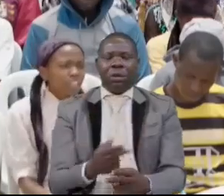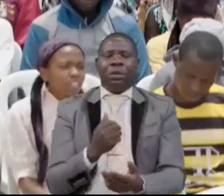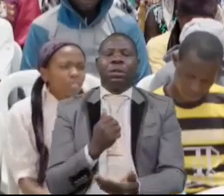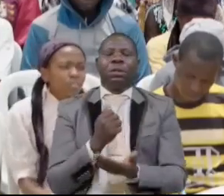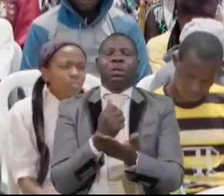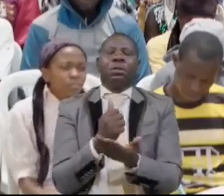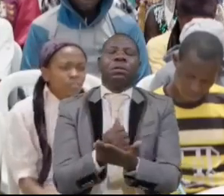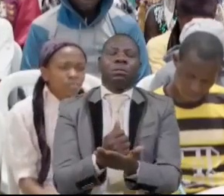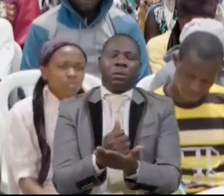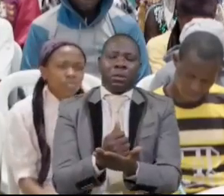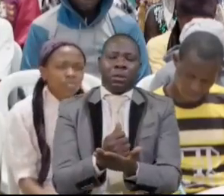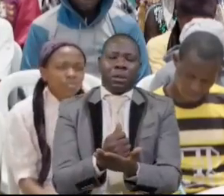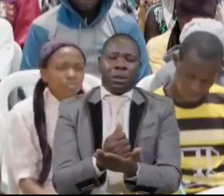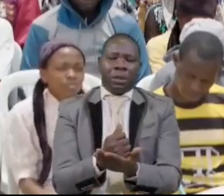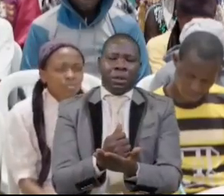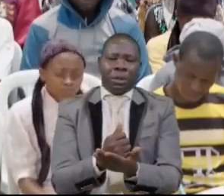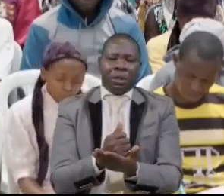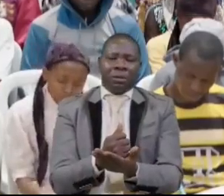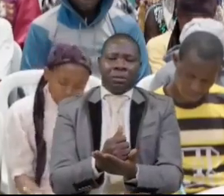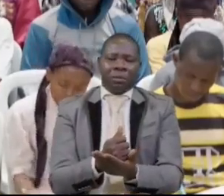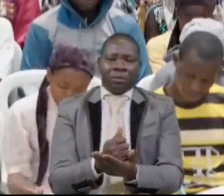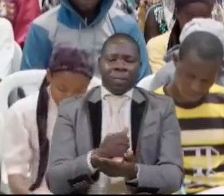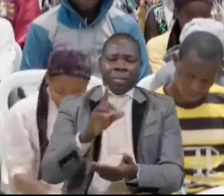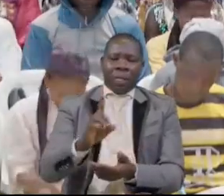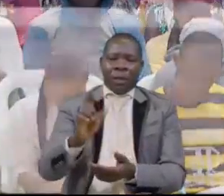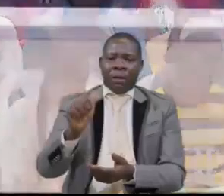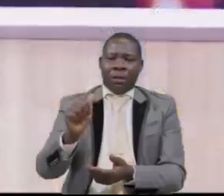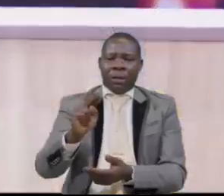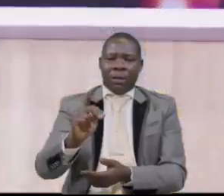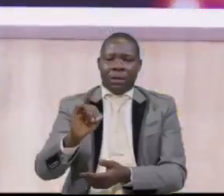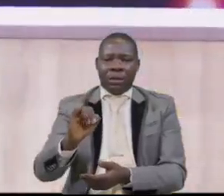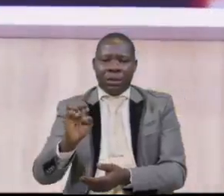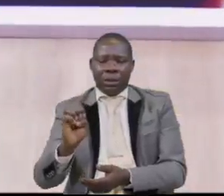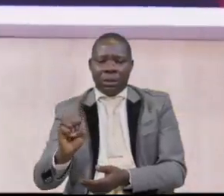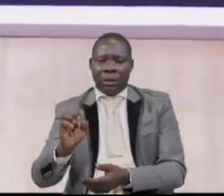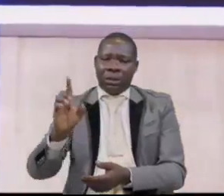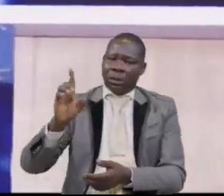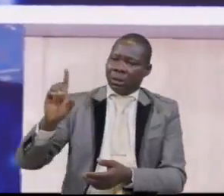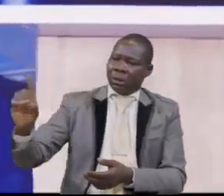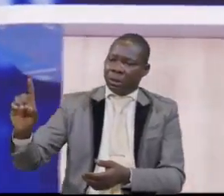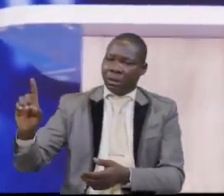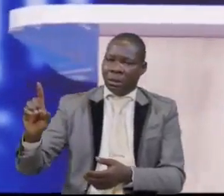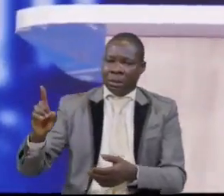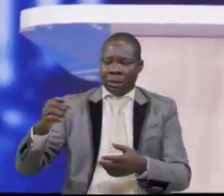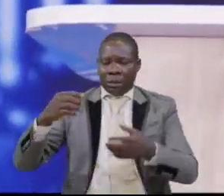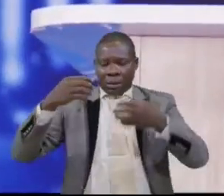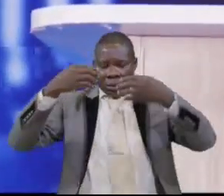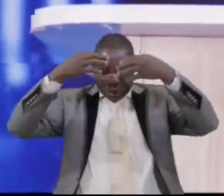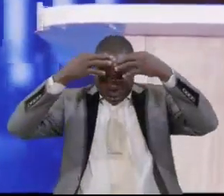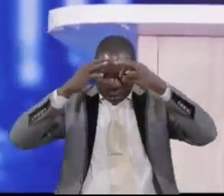amen Daniel be decision and